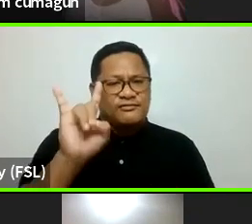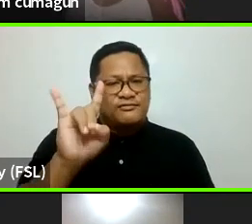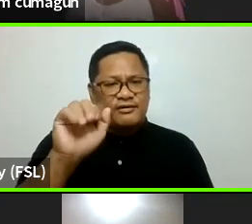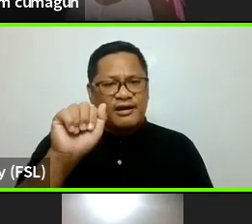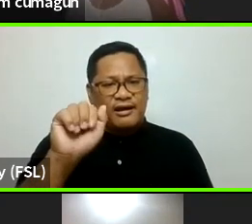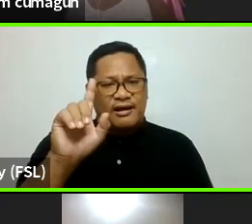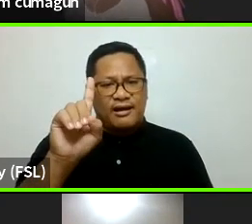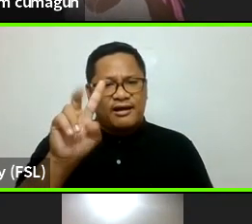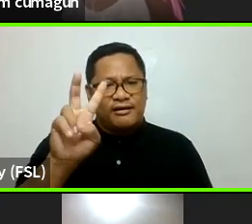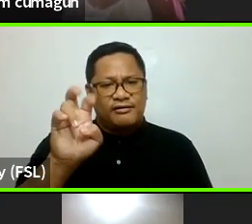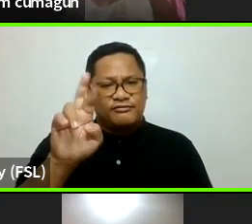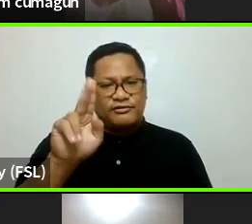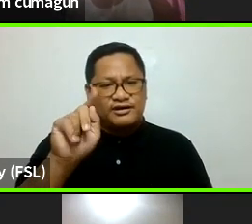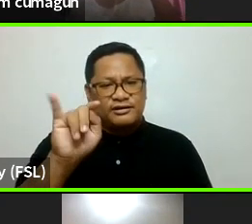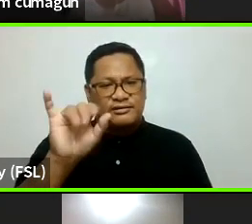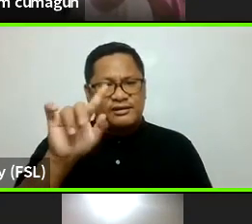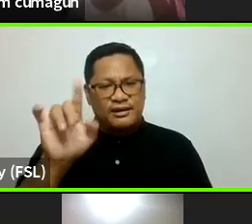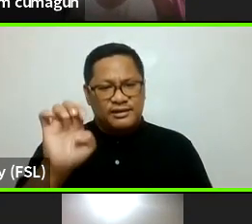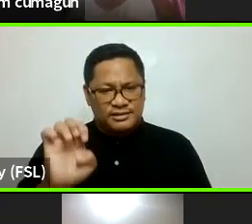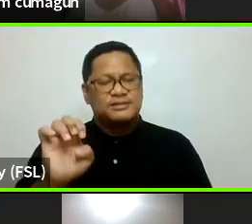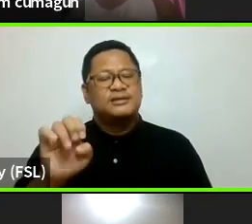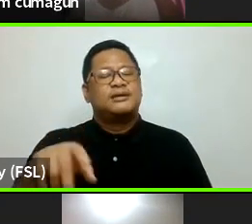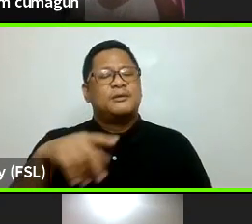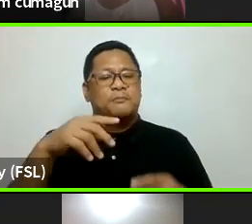advertising, public relations. Okay, trying